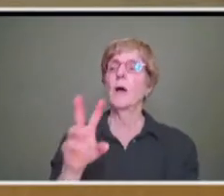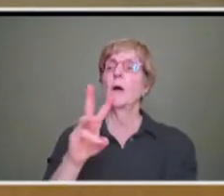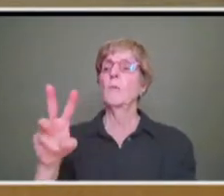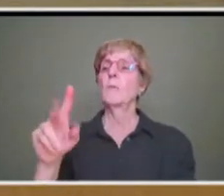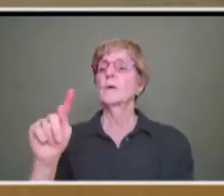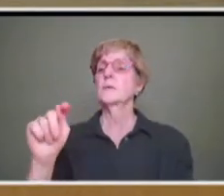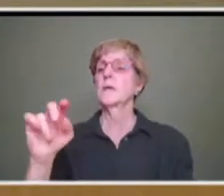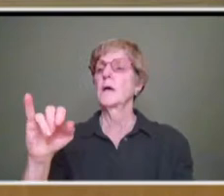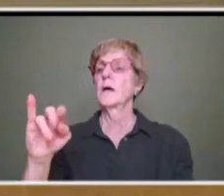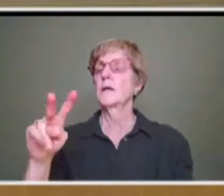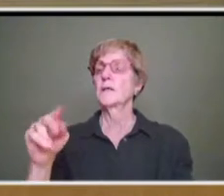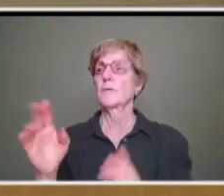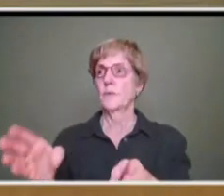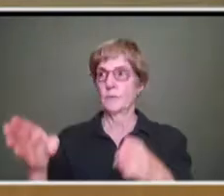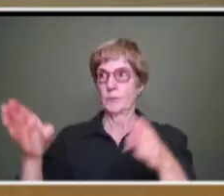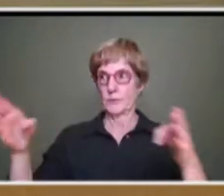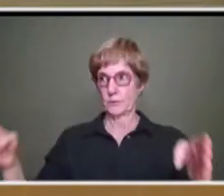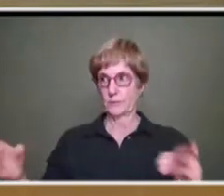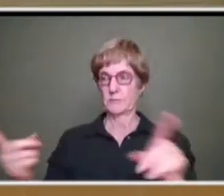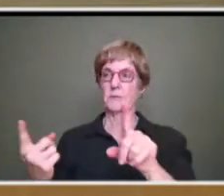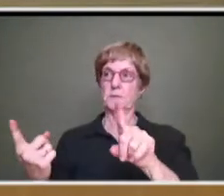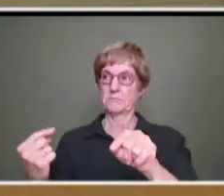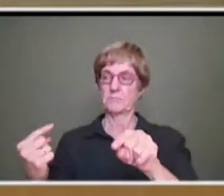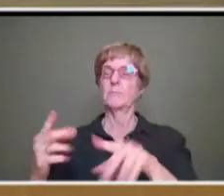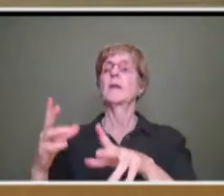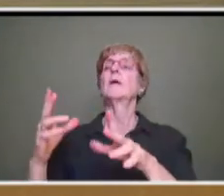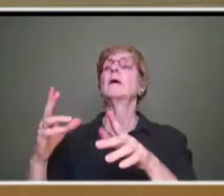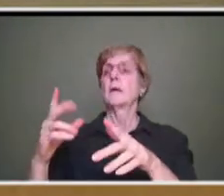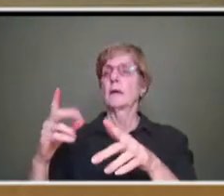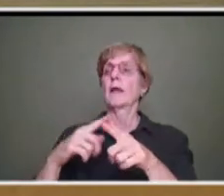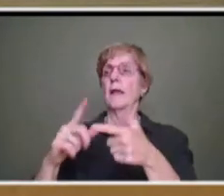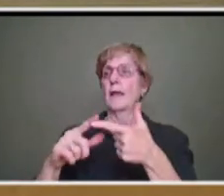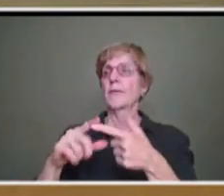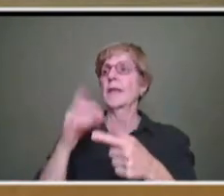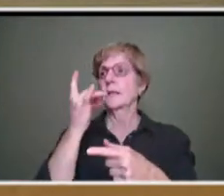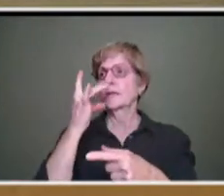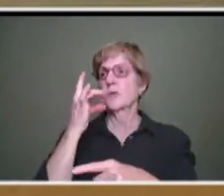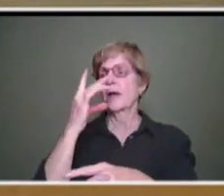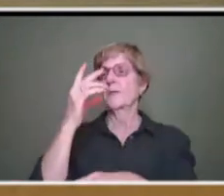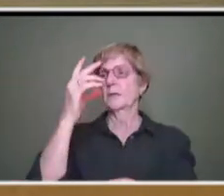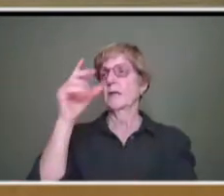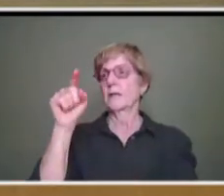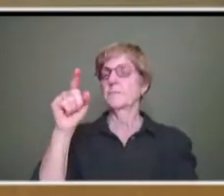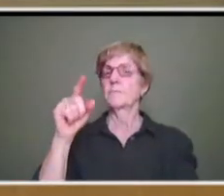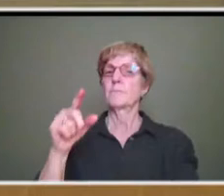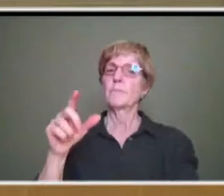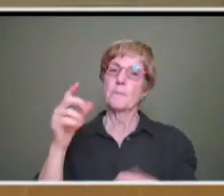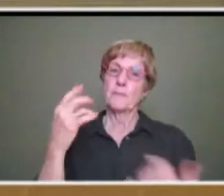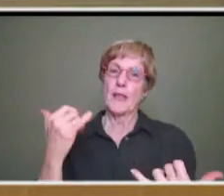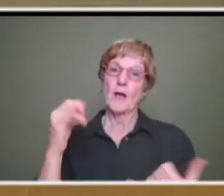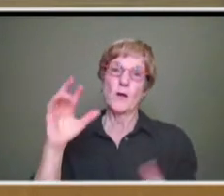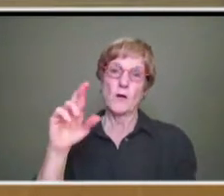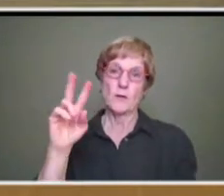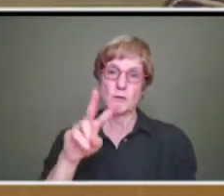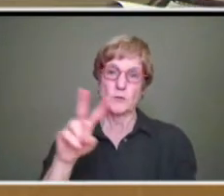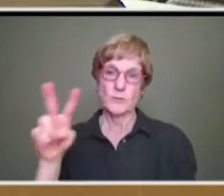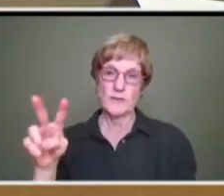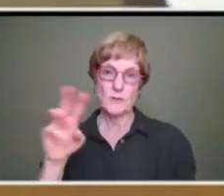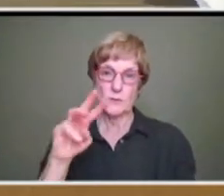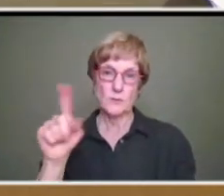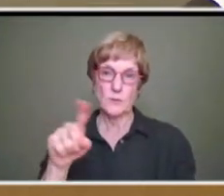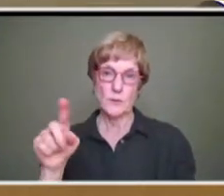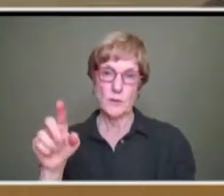extended and signalized intersections were put in place we are aware that under the current r22mf zoning